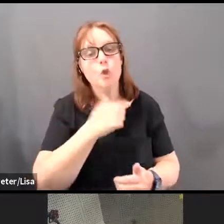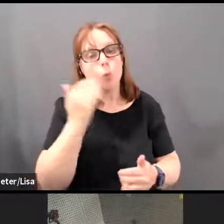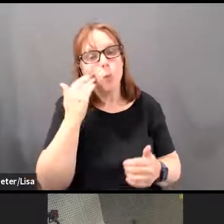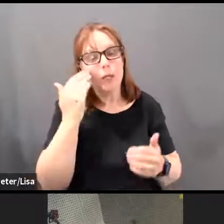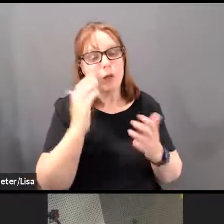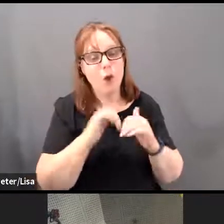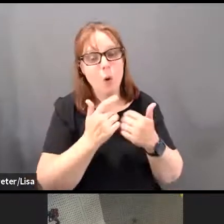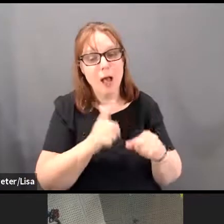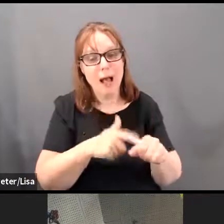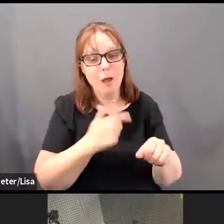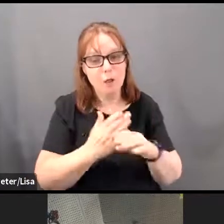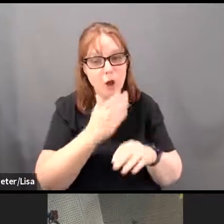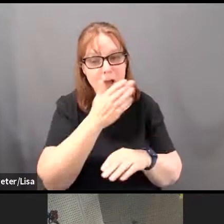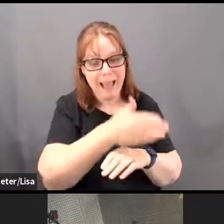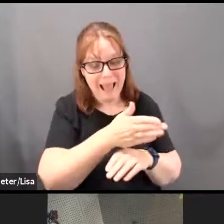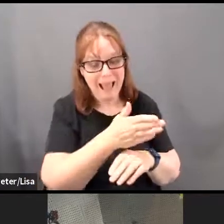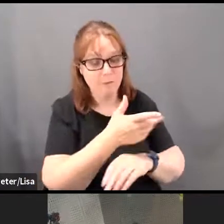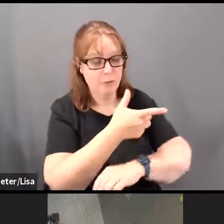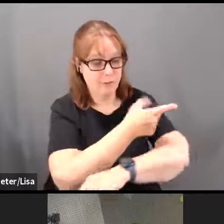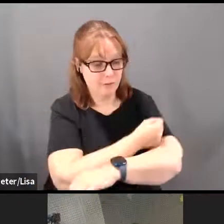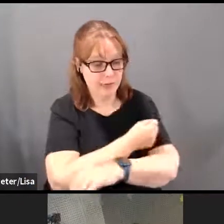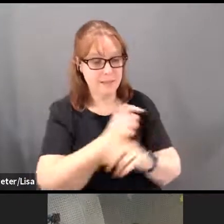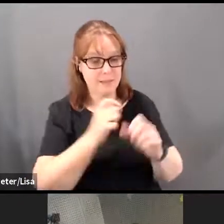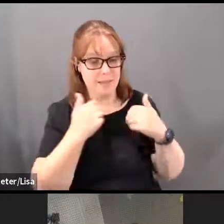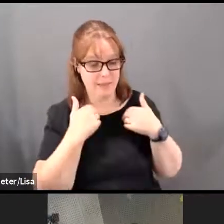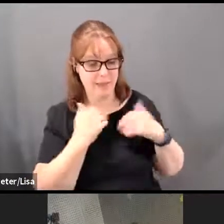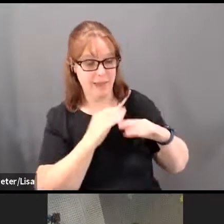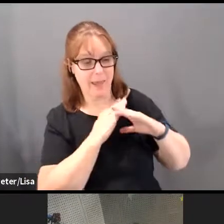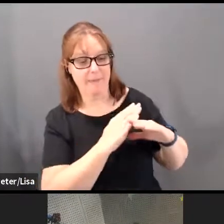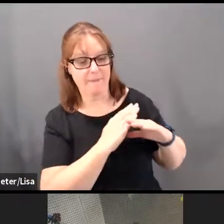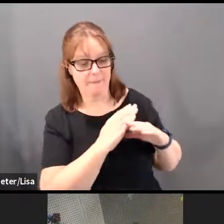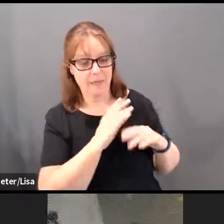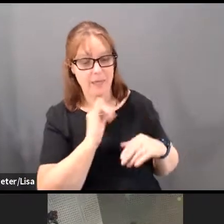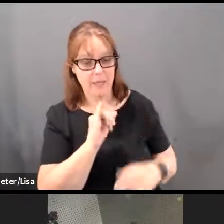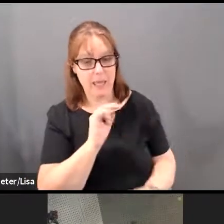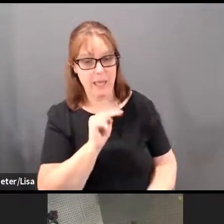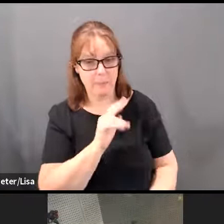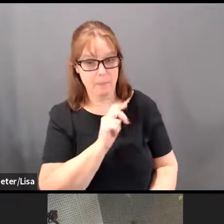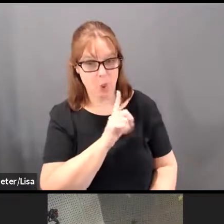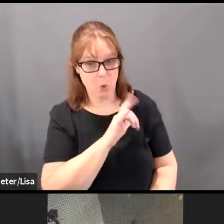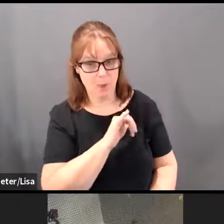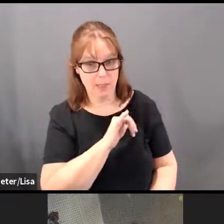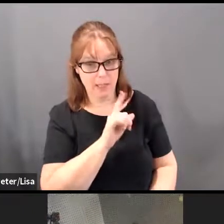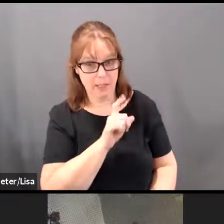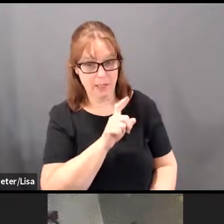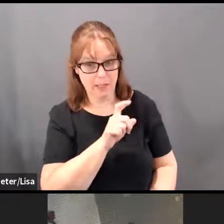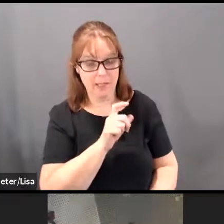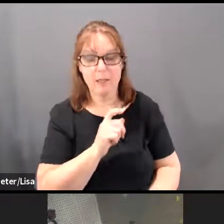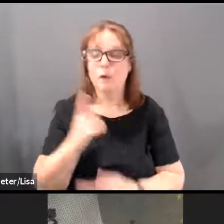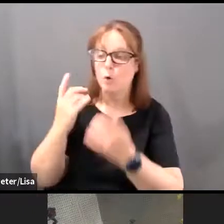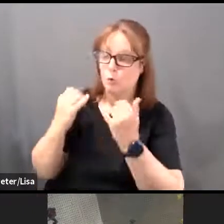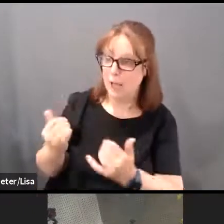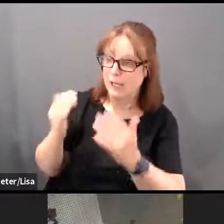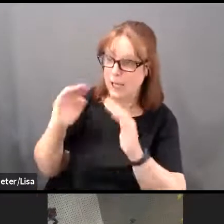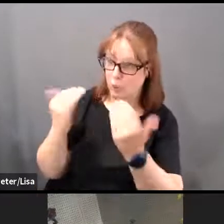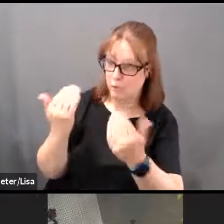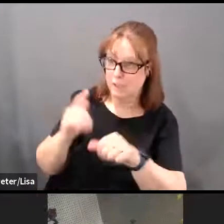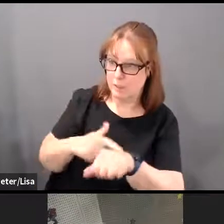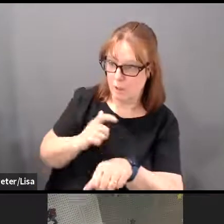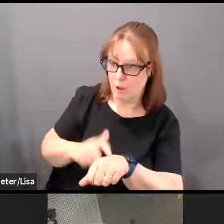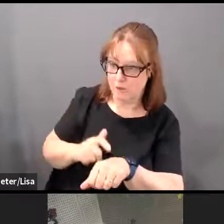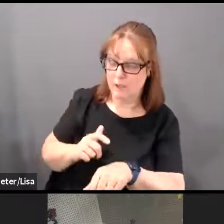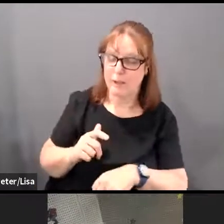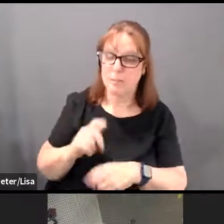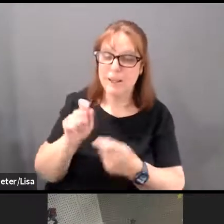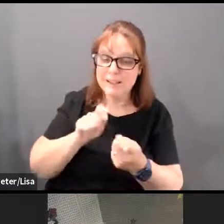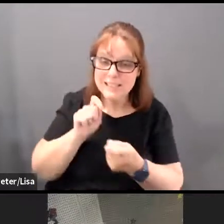person has immunity to the virus? Right now, it looks like a long time. And I don't know an exact date, so I can't tell you right now, but I think it's a long